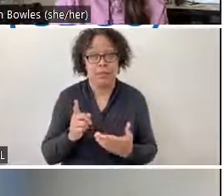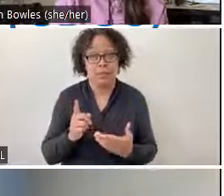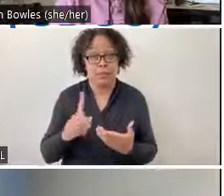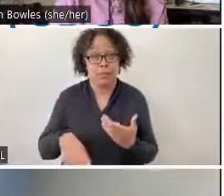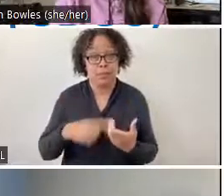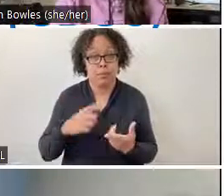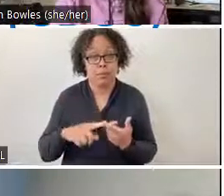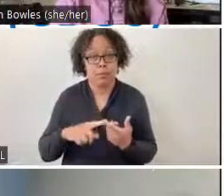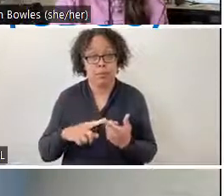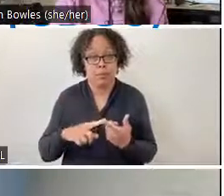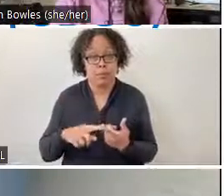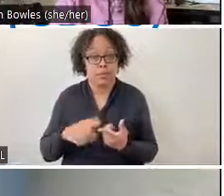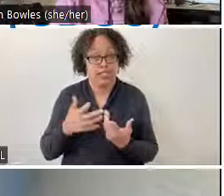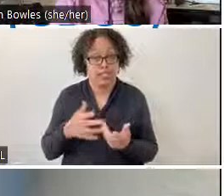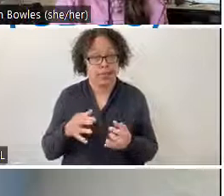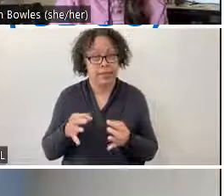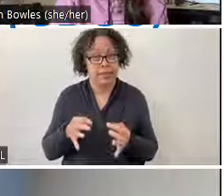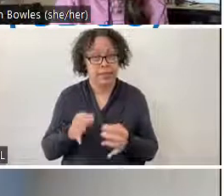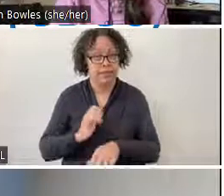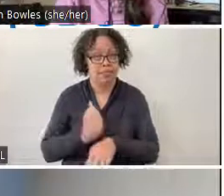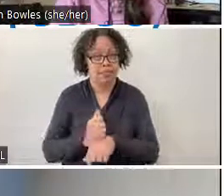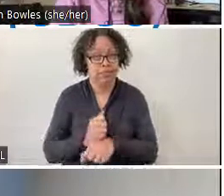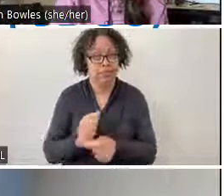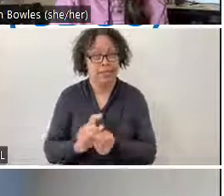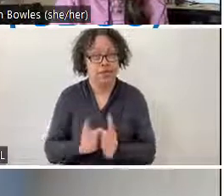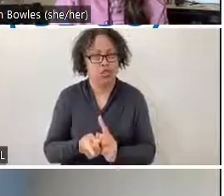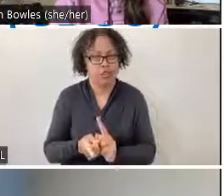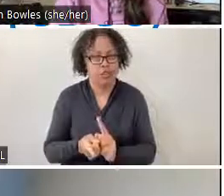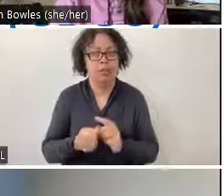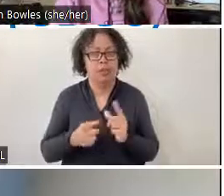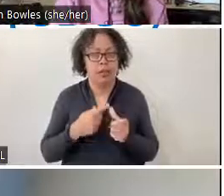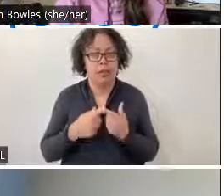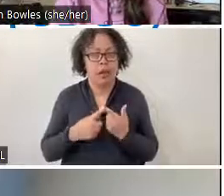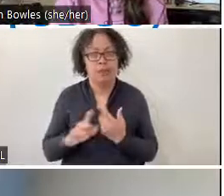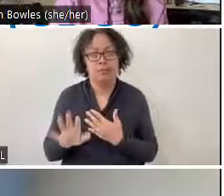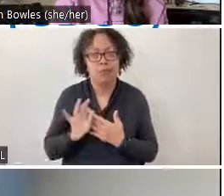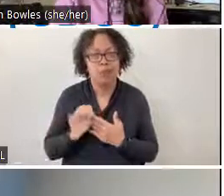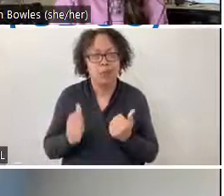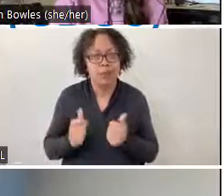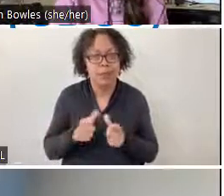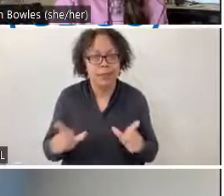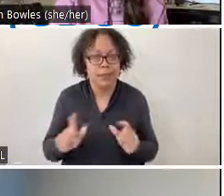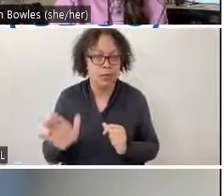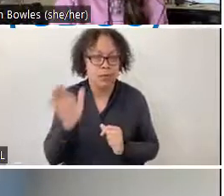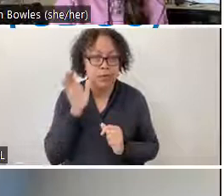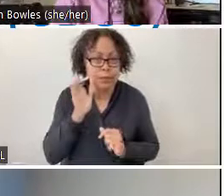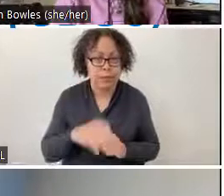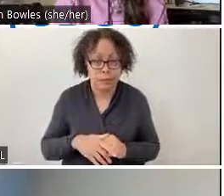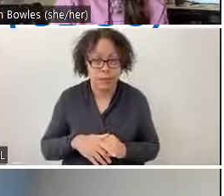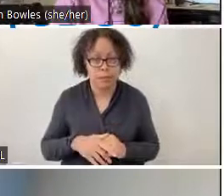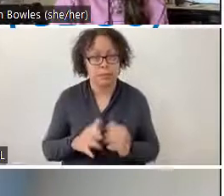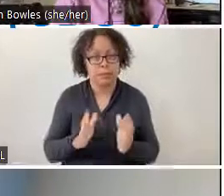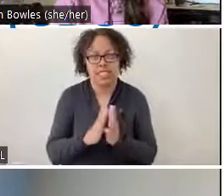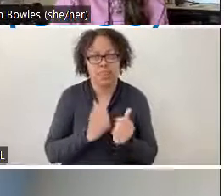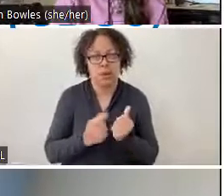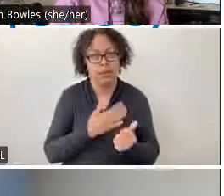when the interpretation feature is activated, you'll be able to choose your language, and we ask that everyone